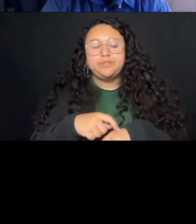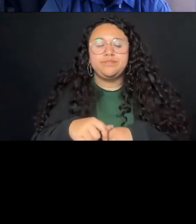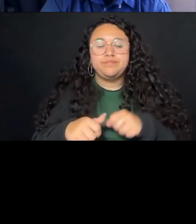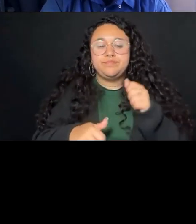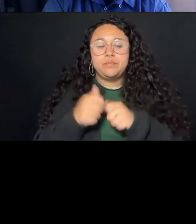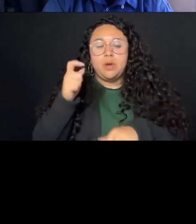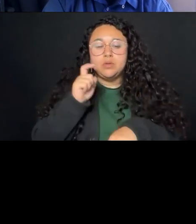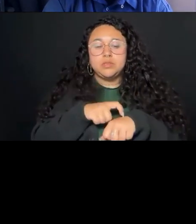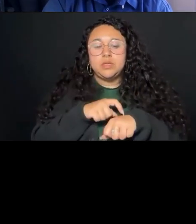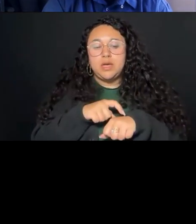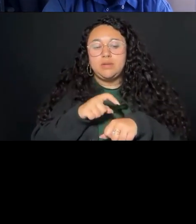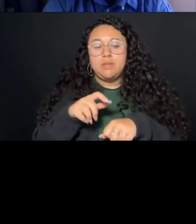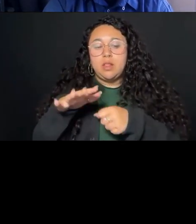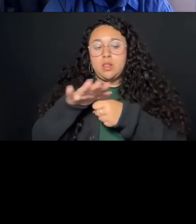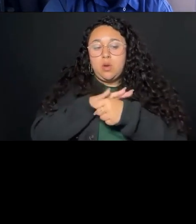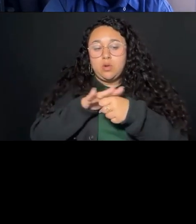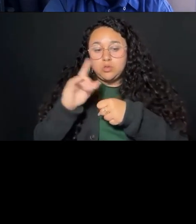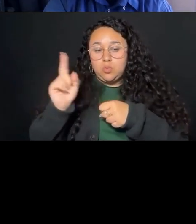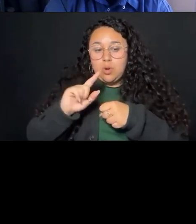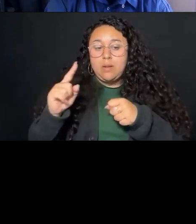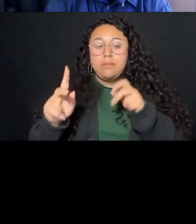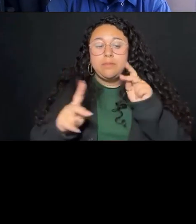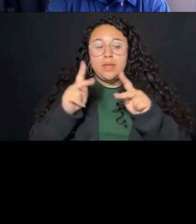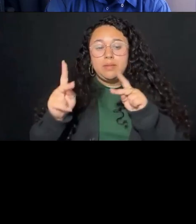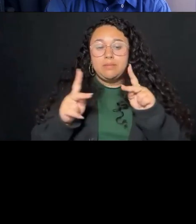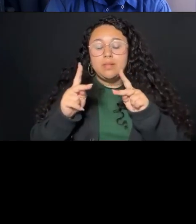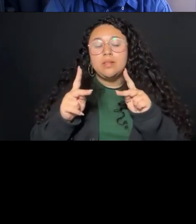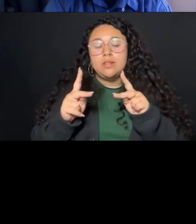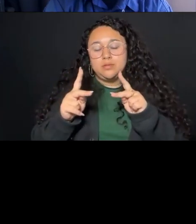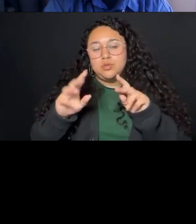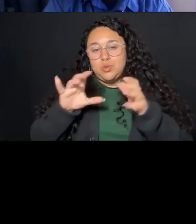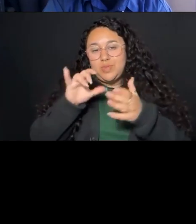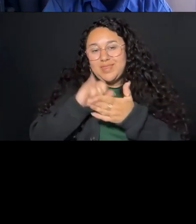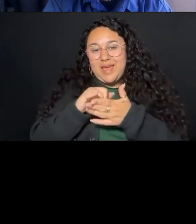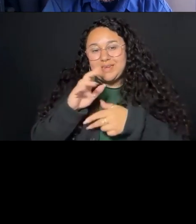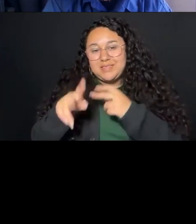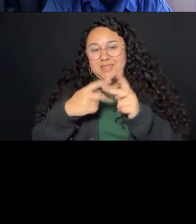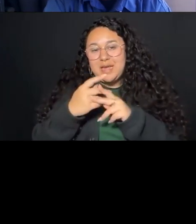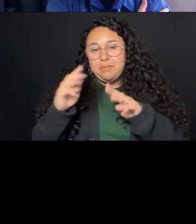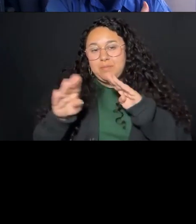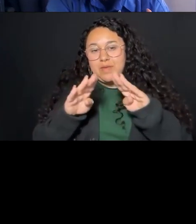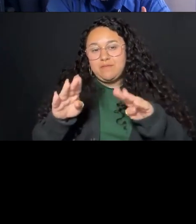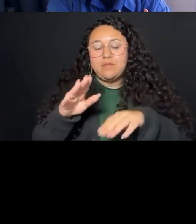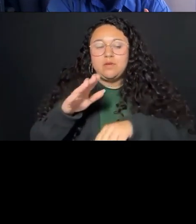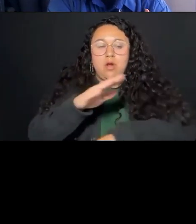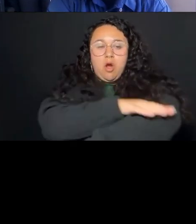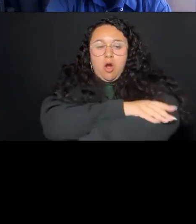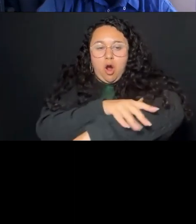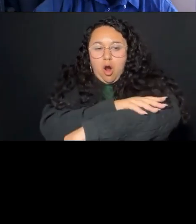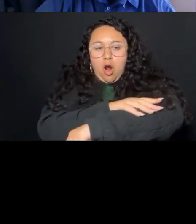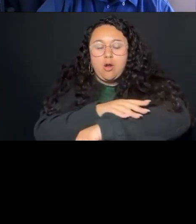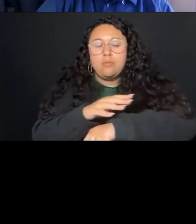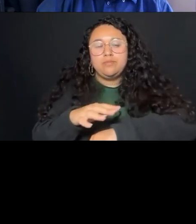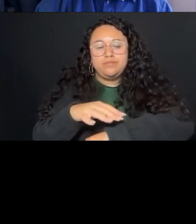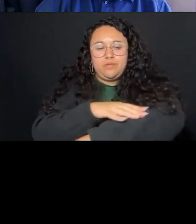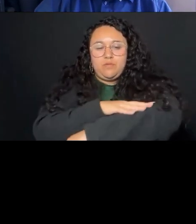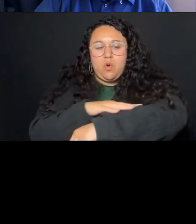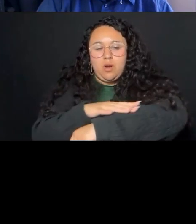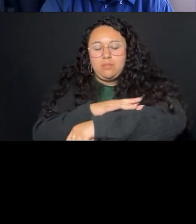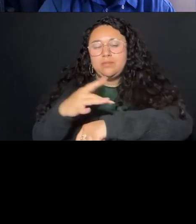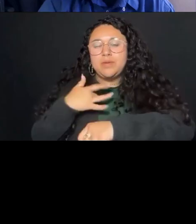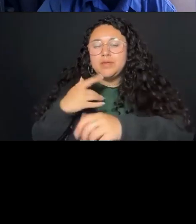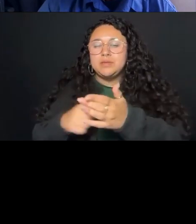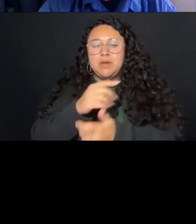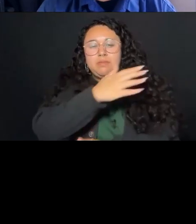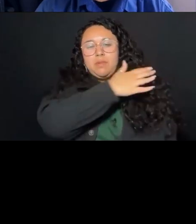where people engage with these kinds of behaviors are on their arms, mostly on forearms, or sometimes on the upper arms, thighs, and